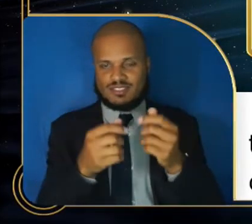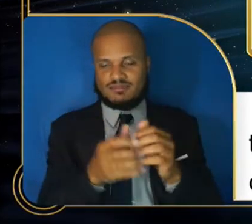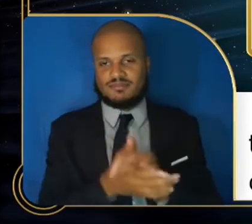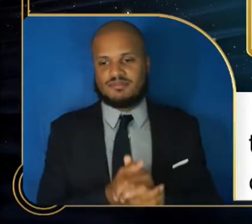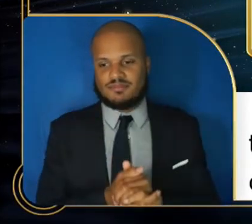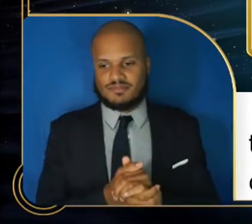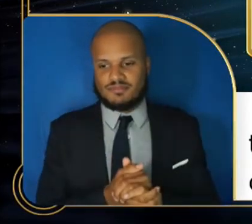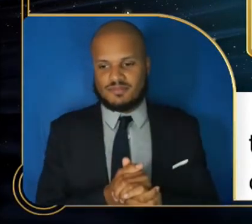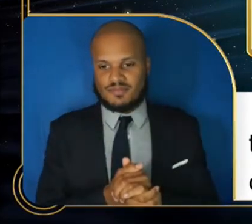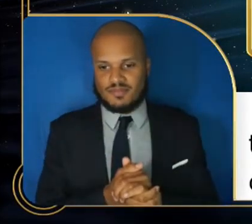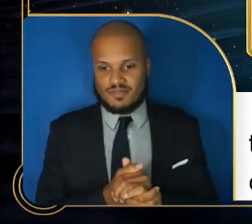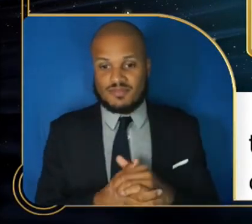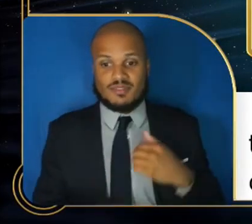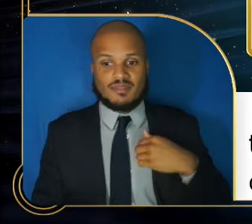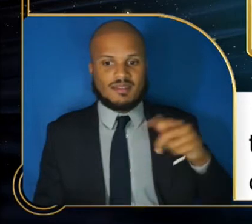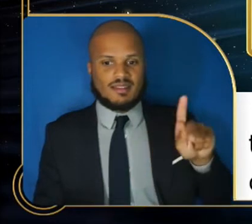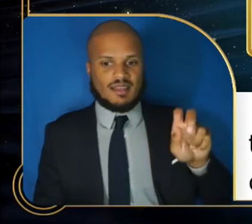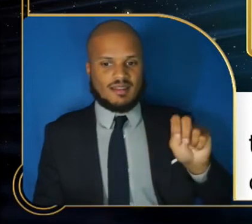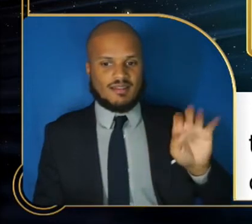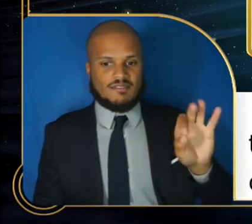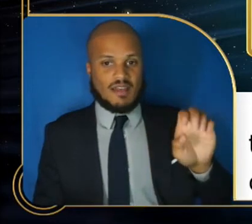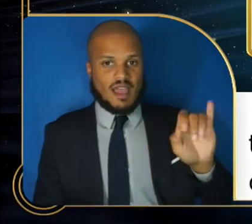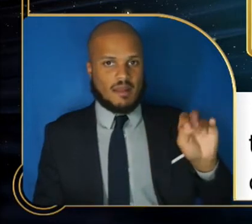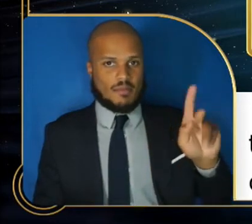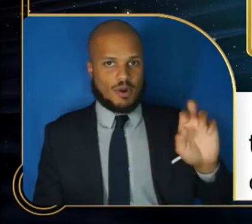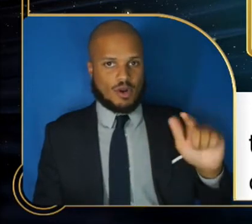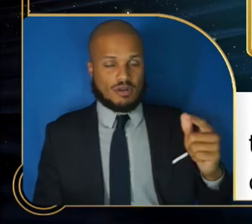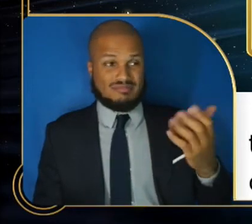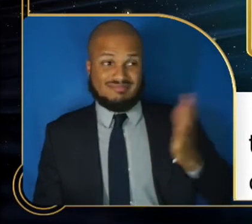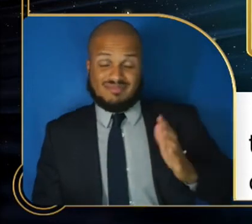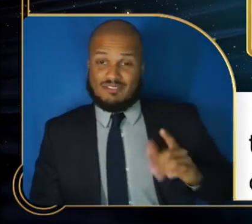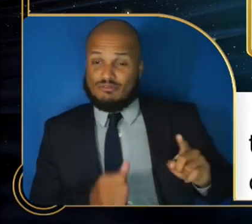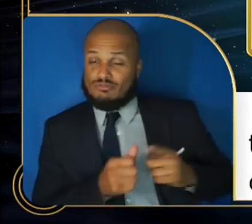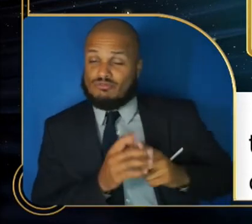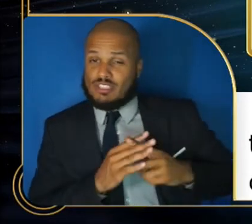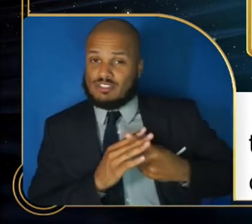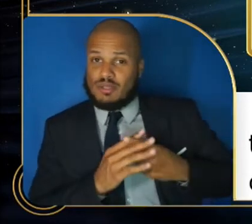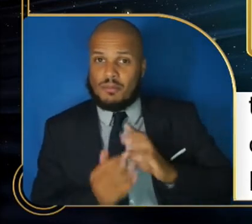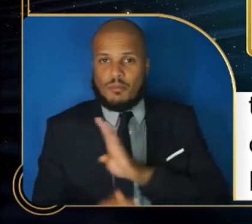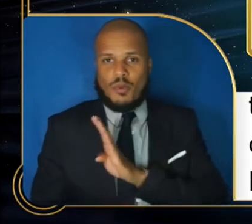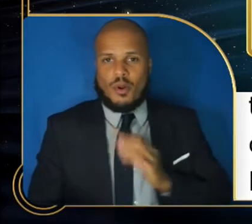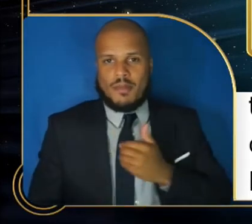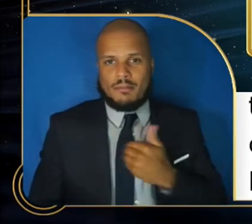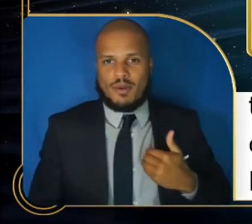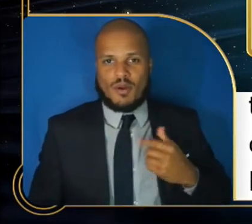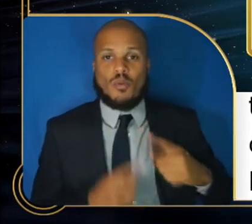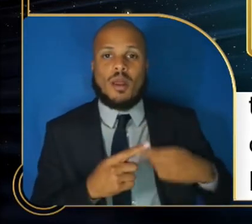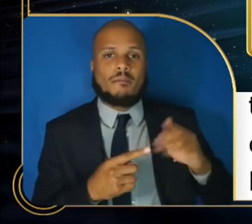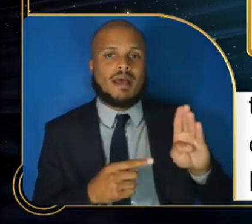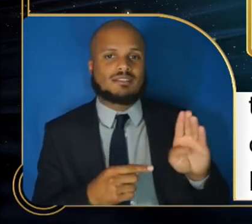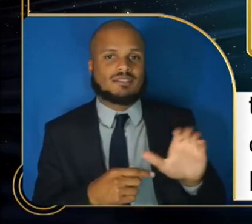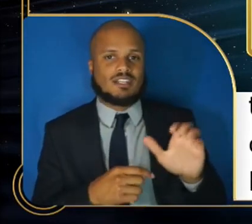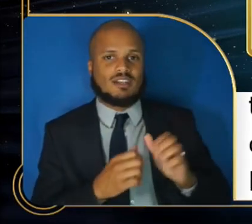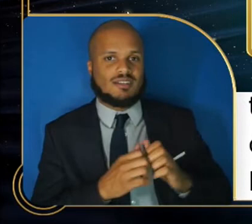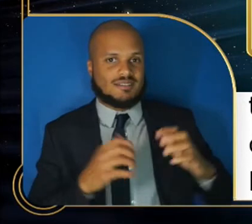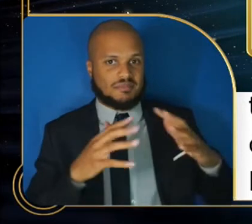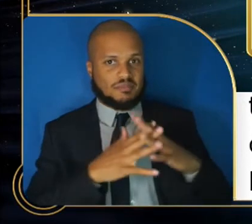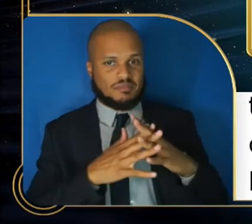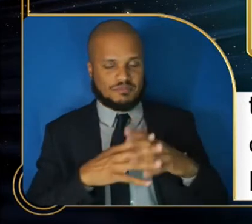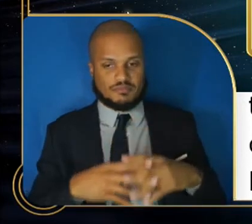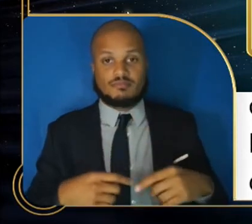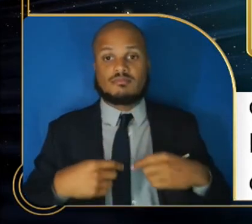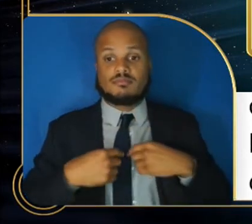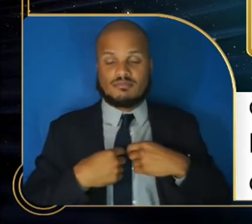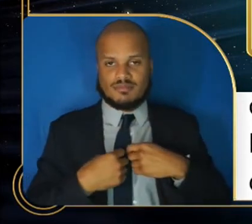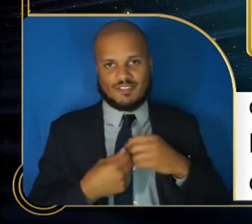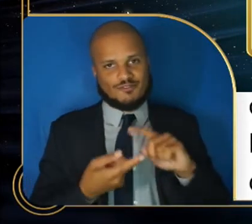Ken Feinberg, an original board member when the Bazelon Center was created. I was a dear friend